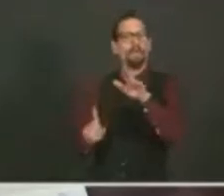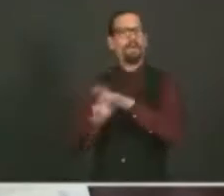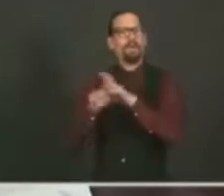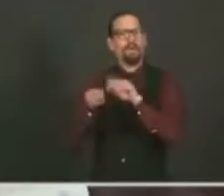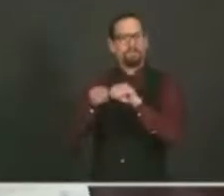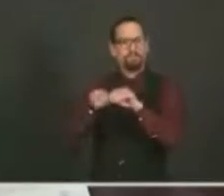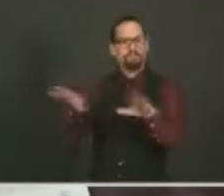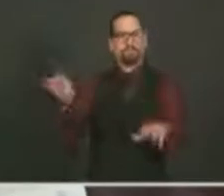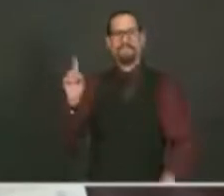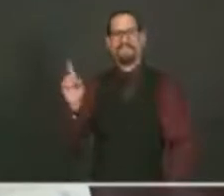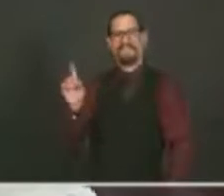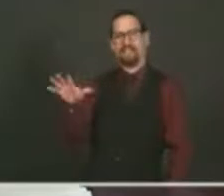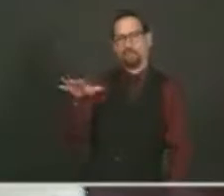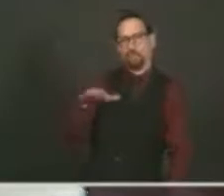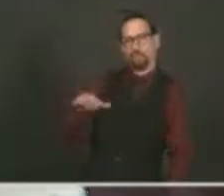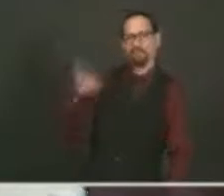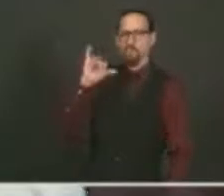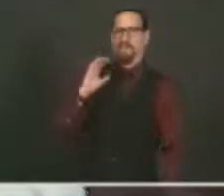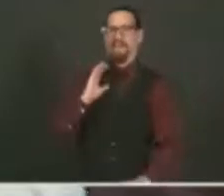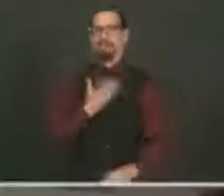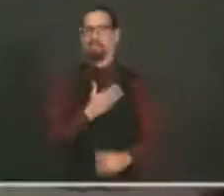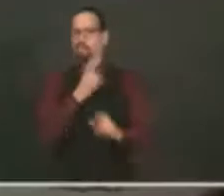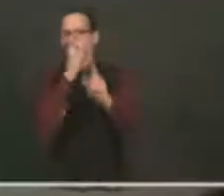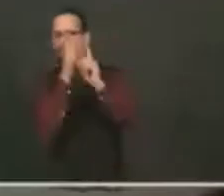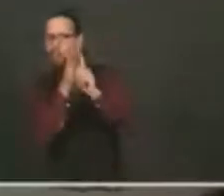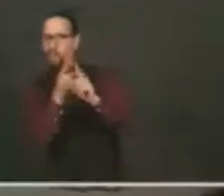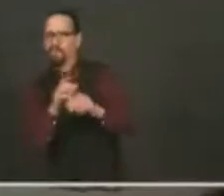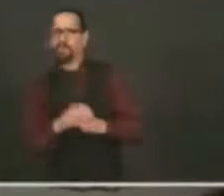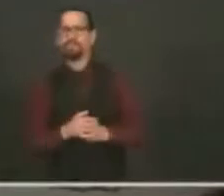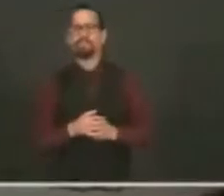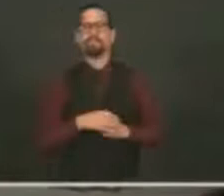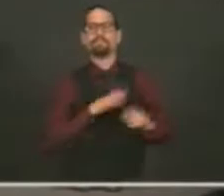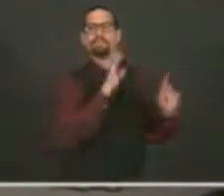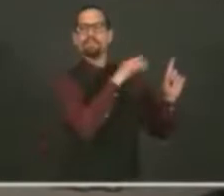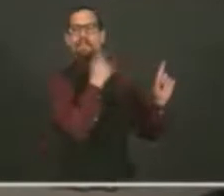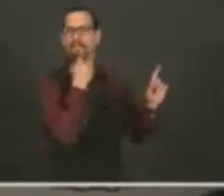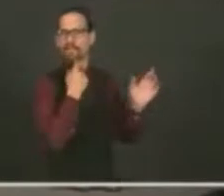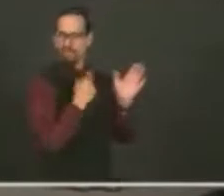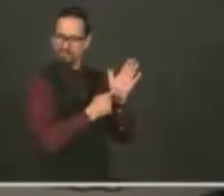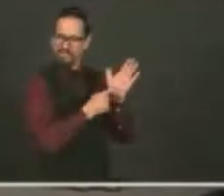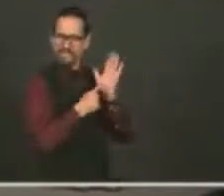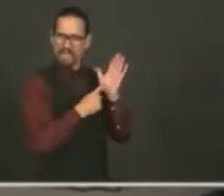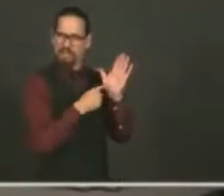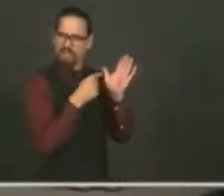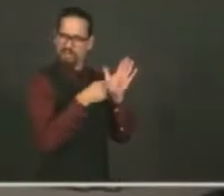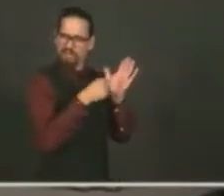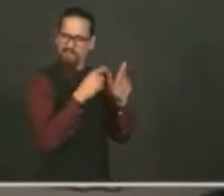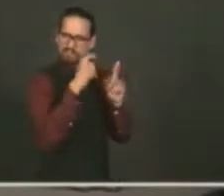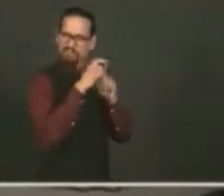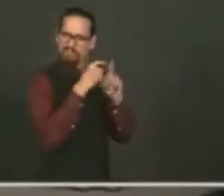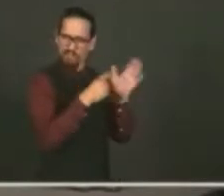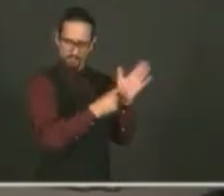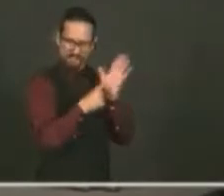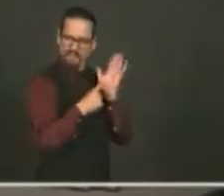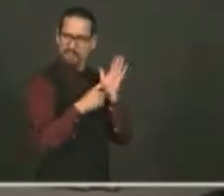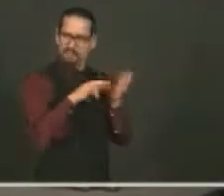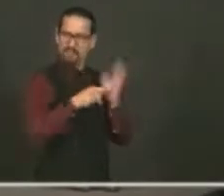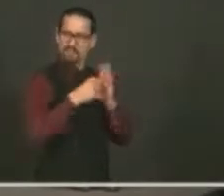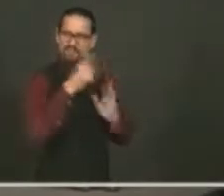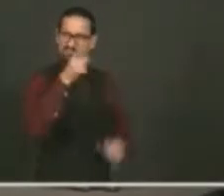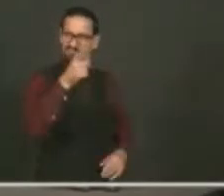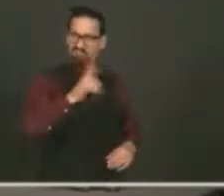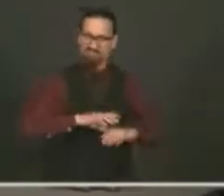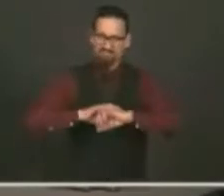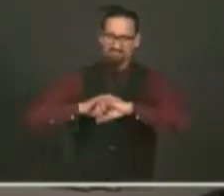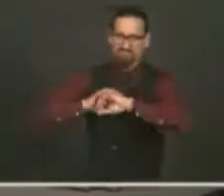that's what we're trying to figure out. Governor, you're saying mandatory testing of asymptomatic people. Are you going to force people to get tested who don't want to